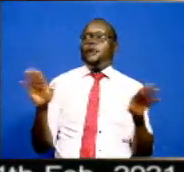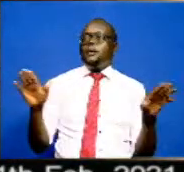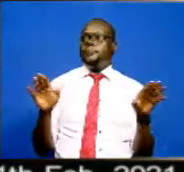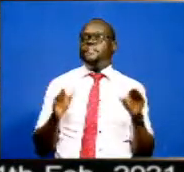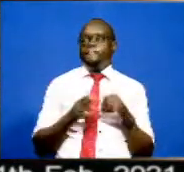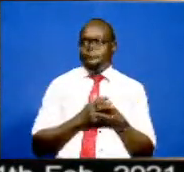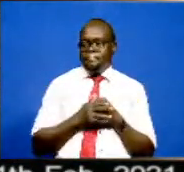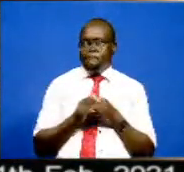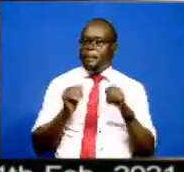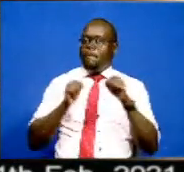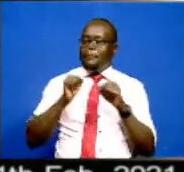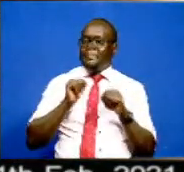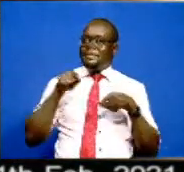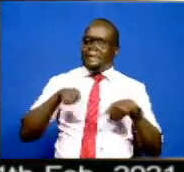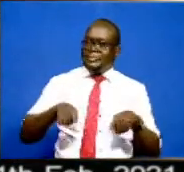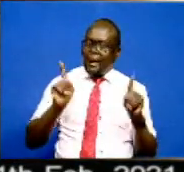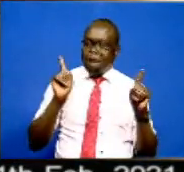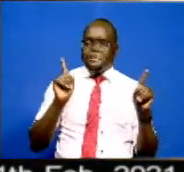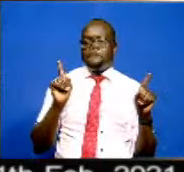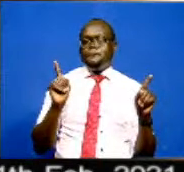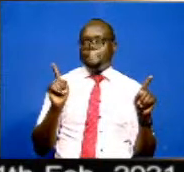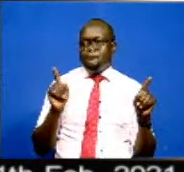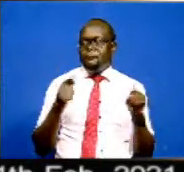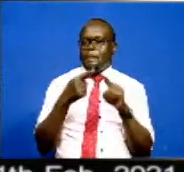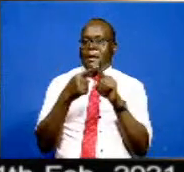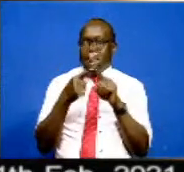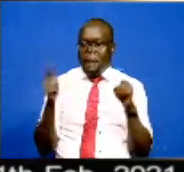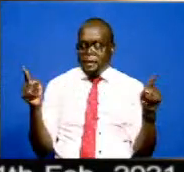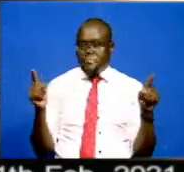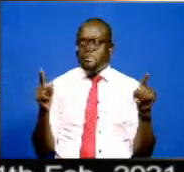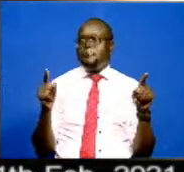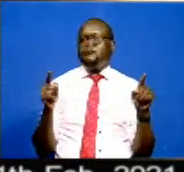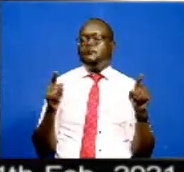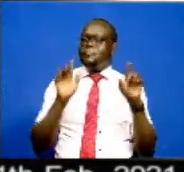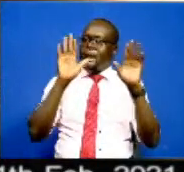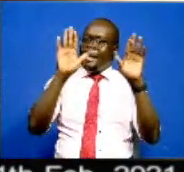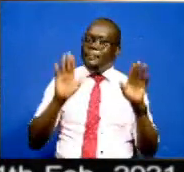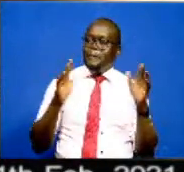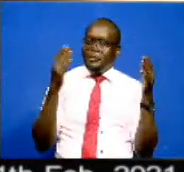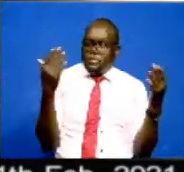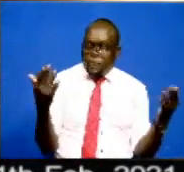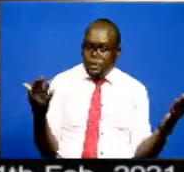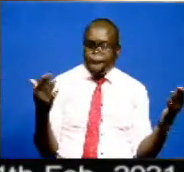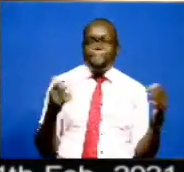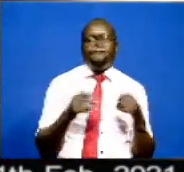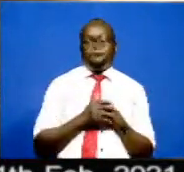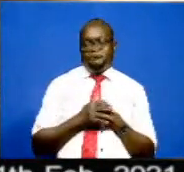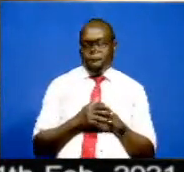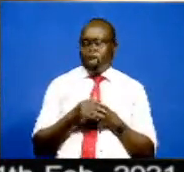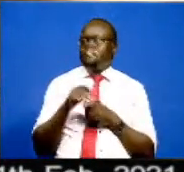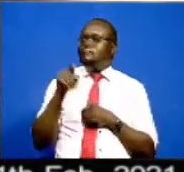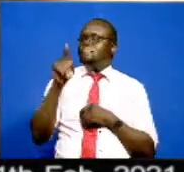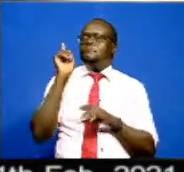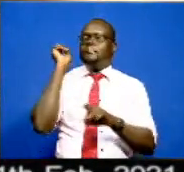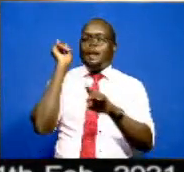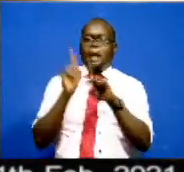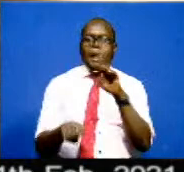like fighting ourselves. But the bottom line is that you cannot